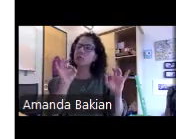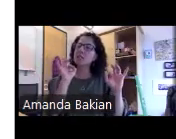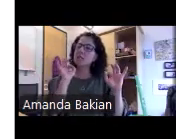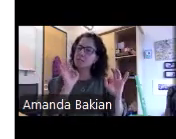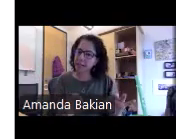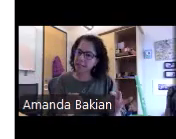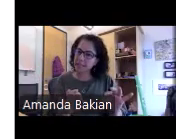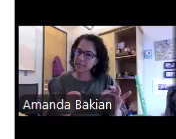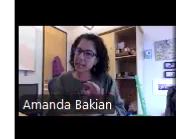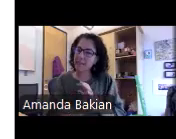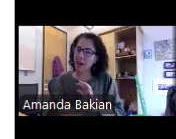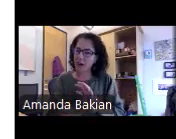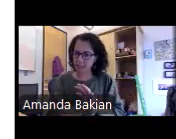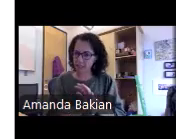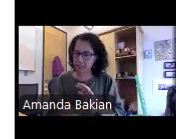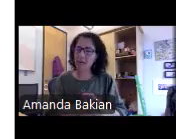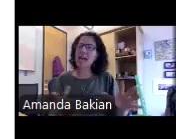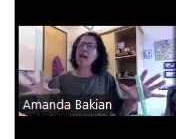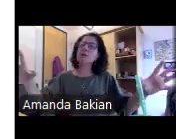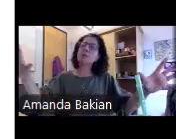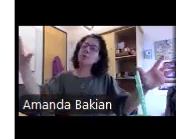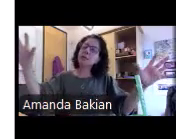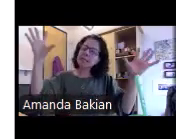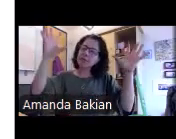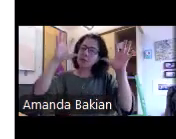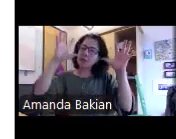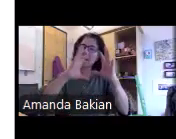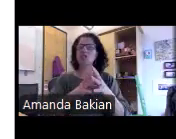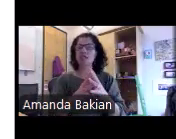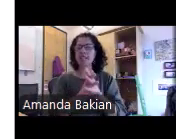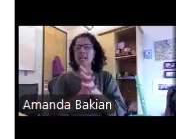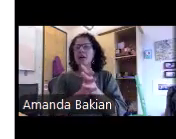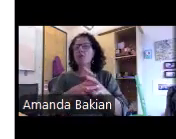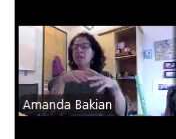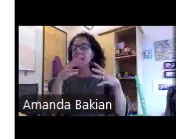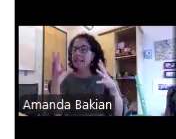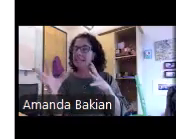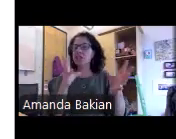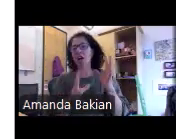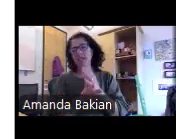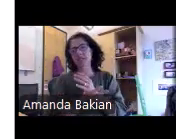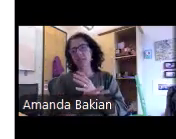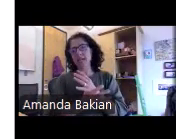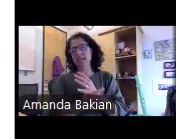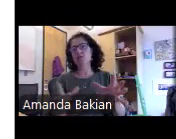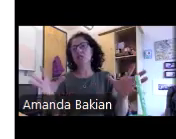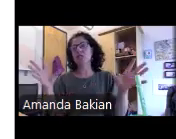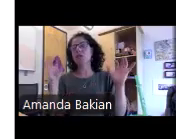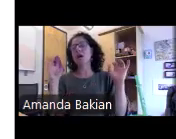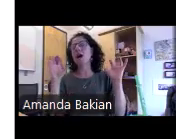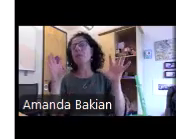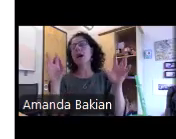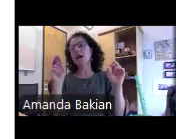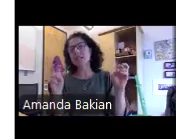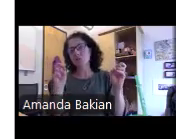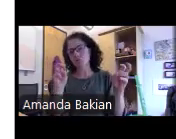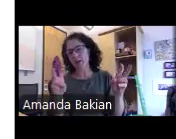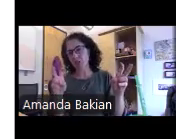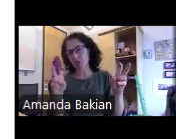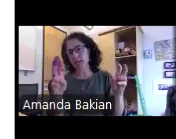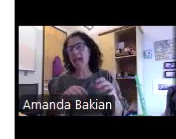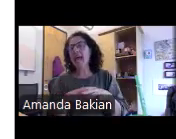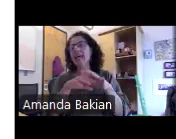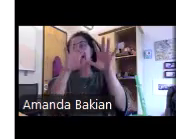any child we suspected to have autism. We'd put information related to autism behaviors into a